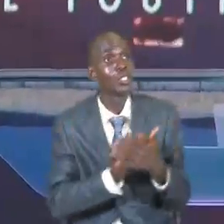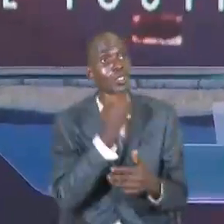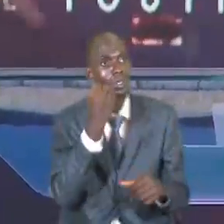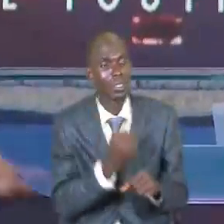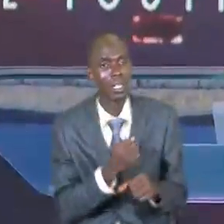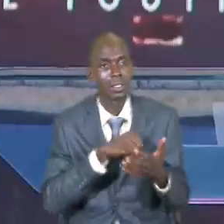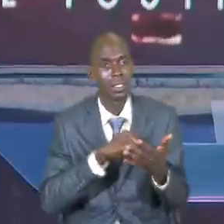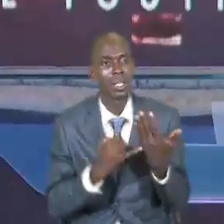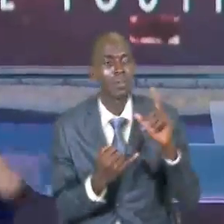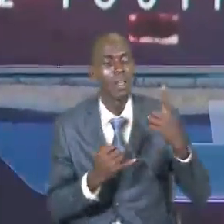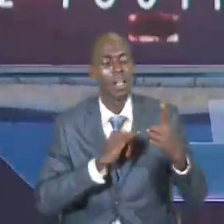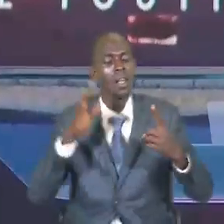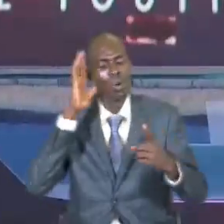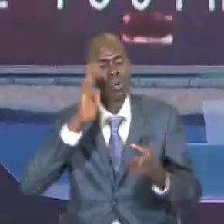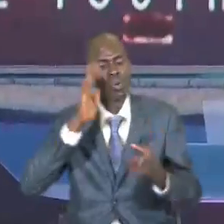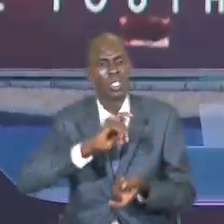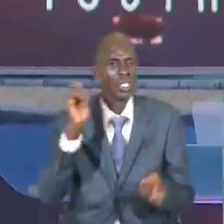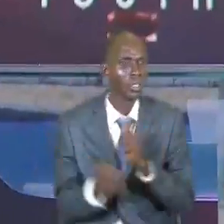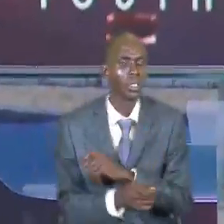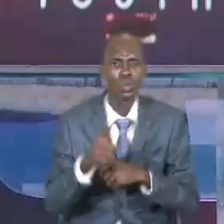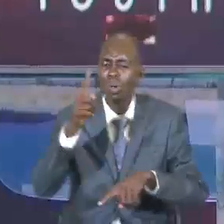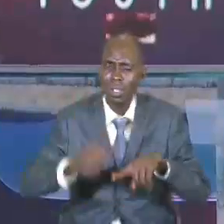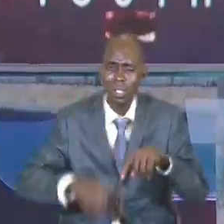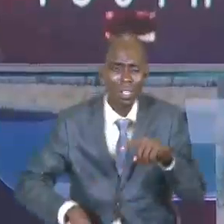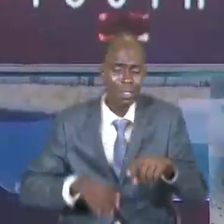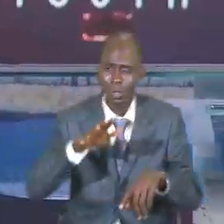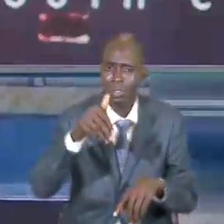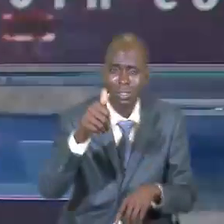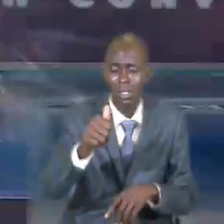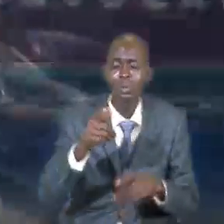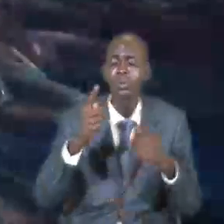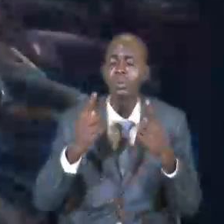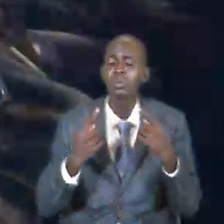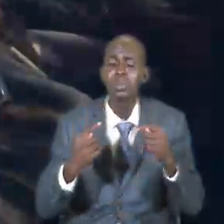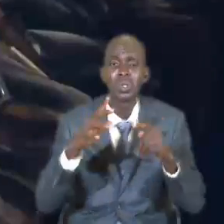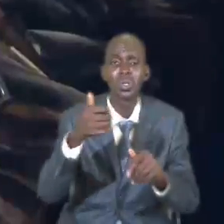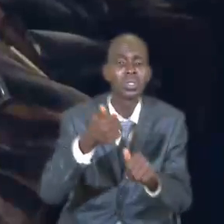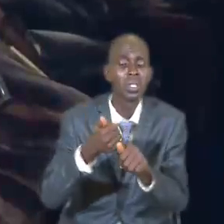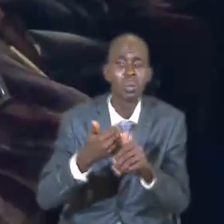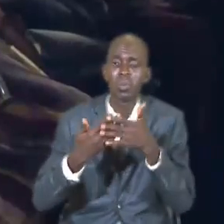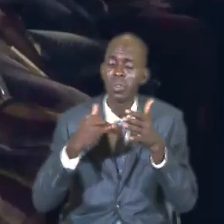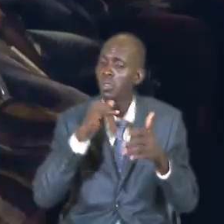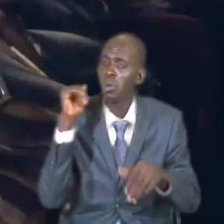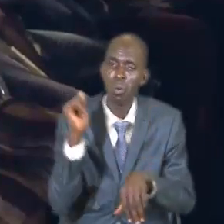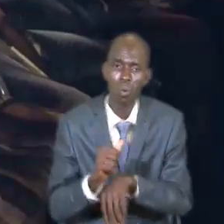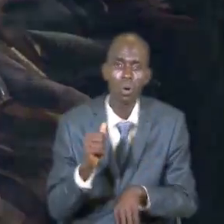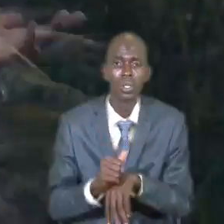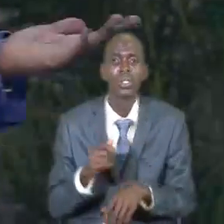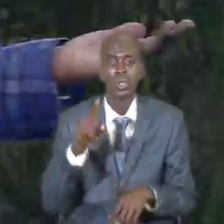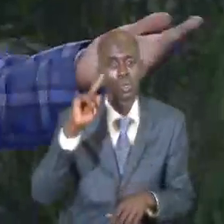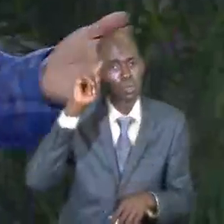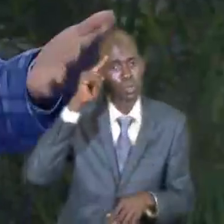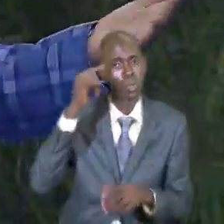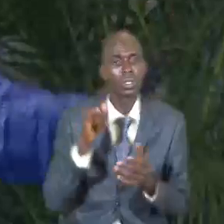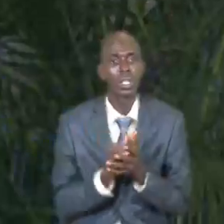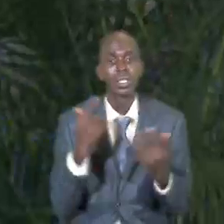You cannot. You've tried it before, it didn't work. Change your mind. You thought sin was sweet, but now you